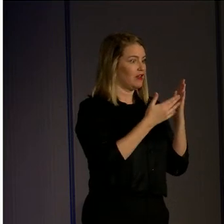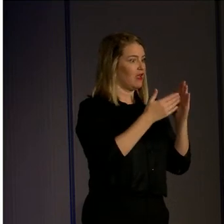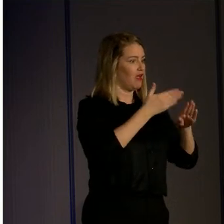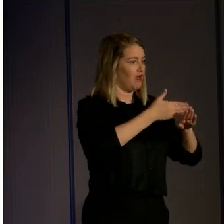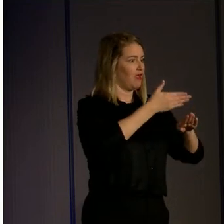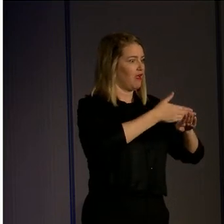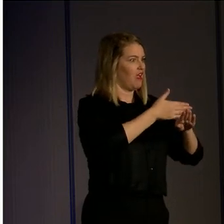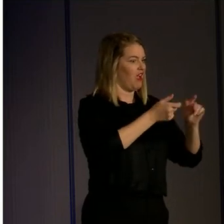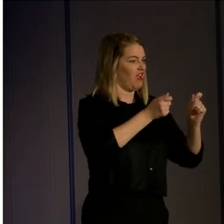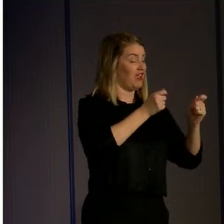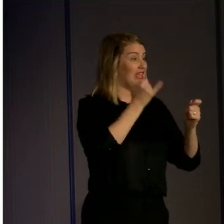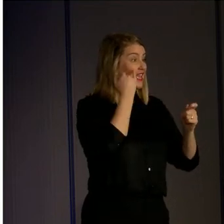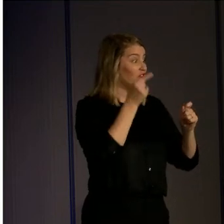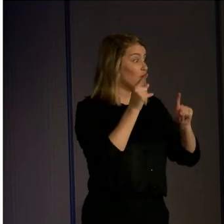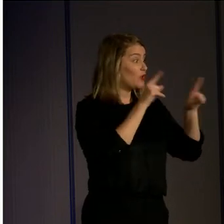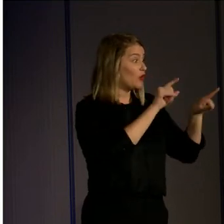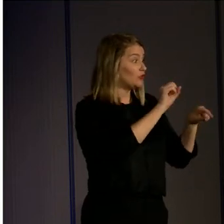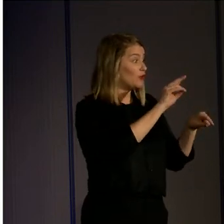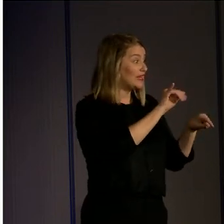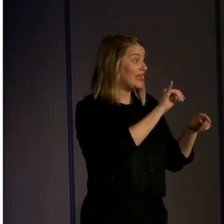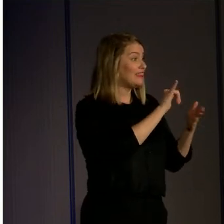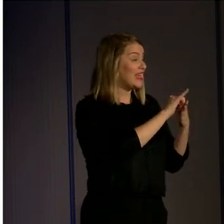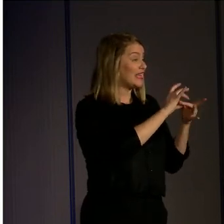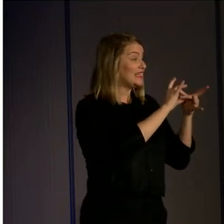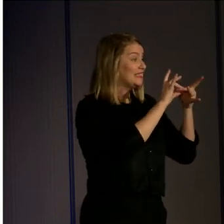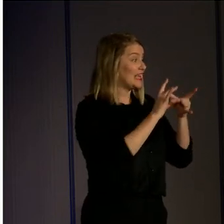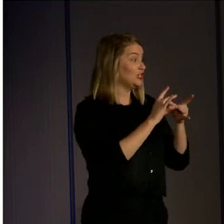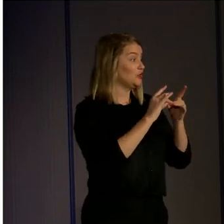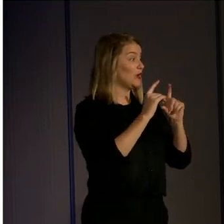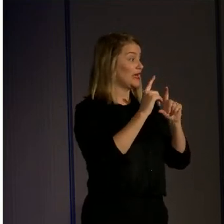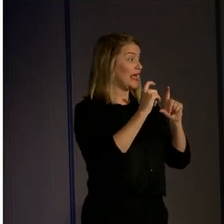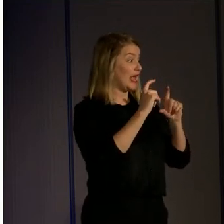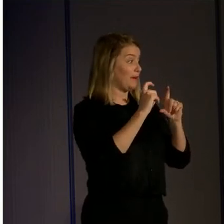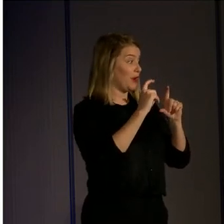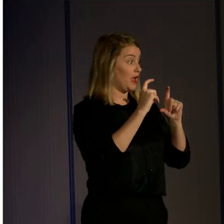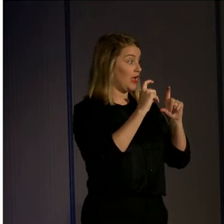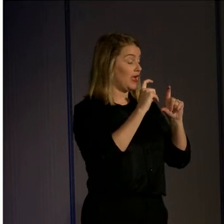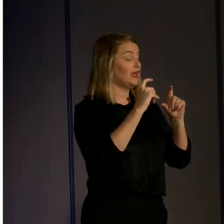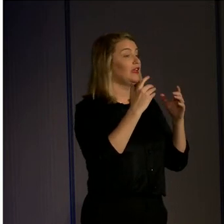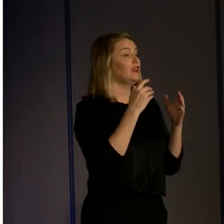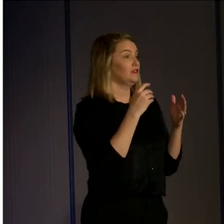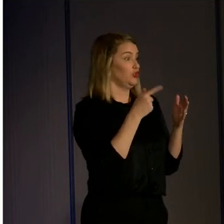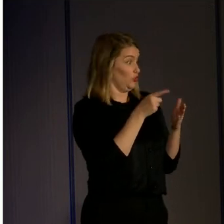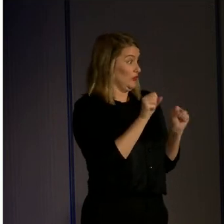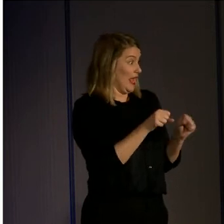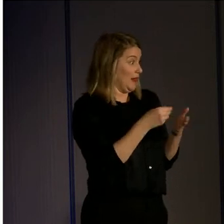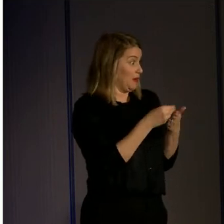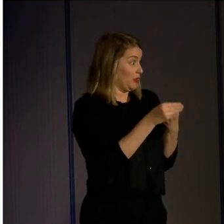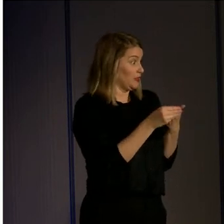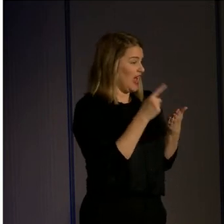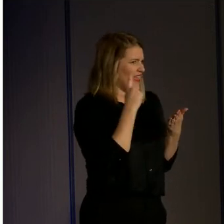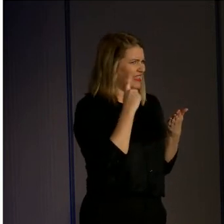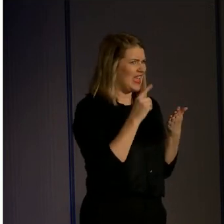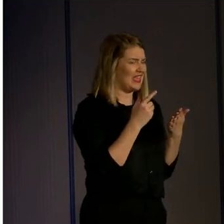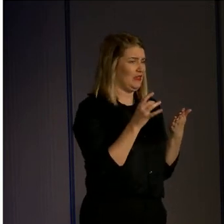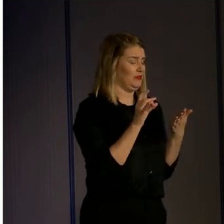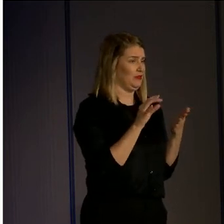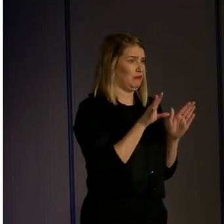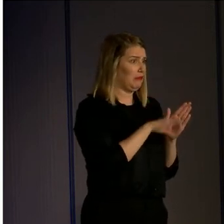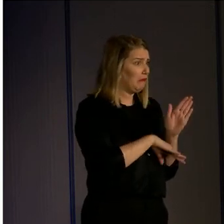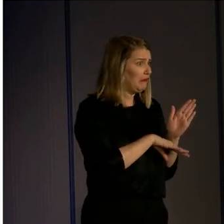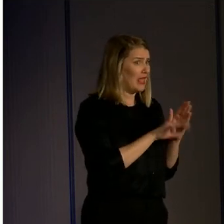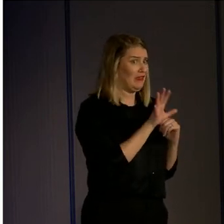that technology attached to a camera that you can purchase coming soon for, I think it was an outrageously low price of, I